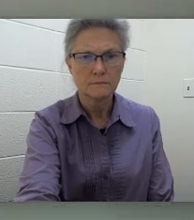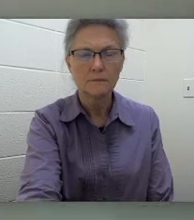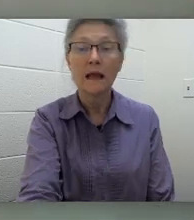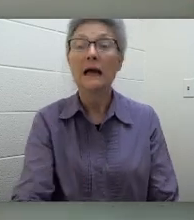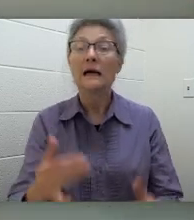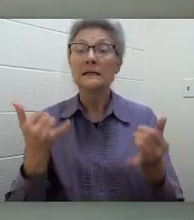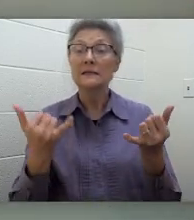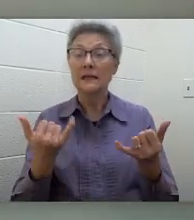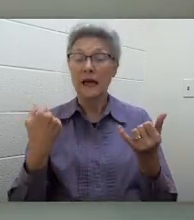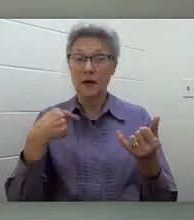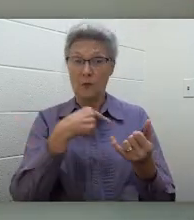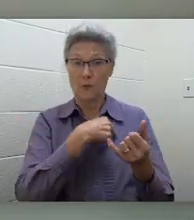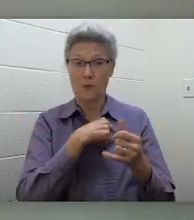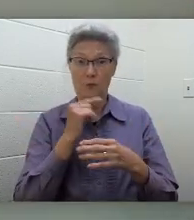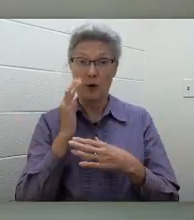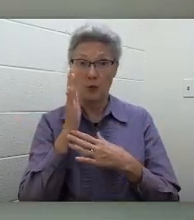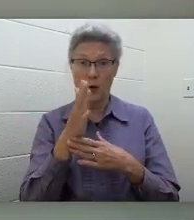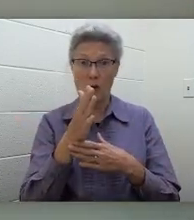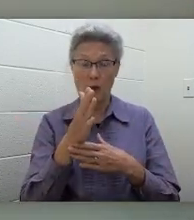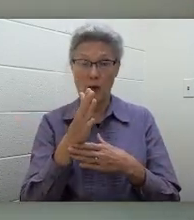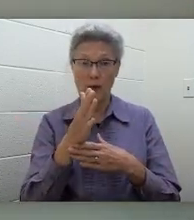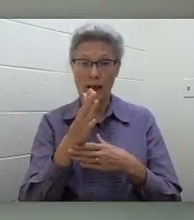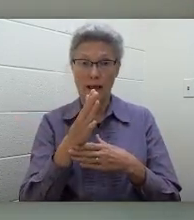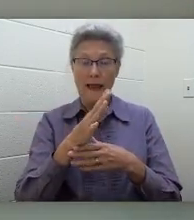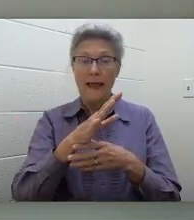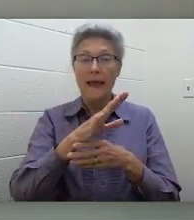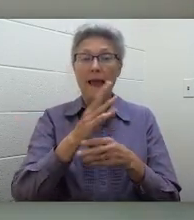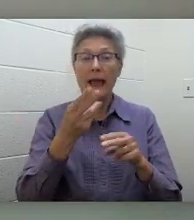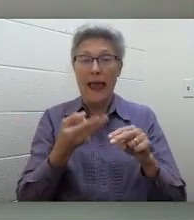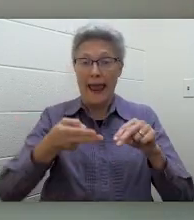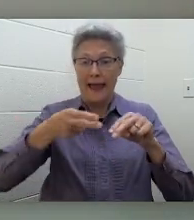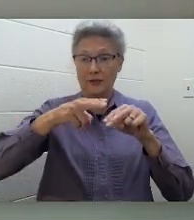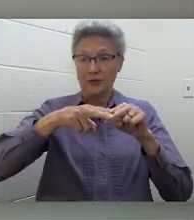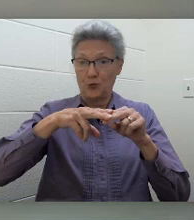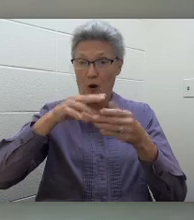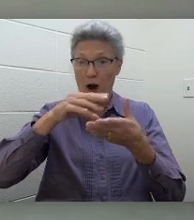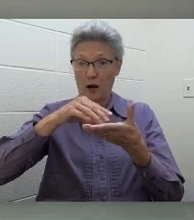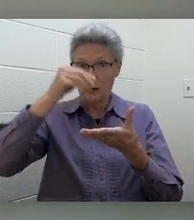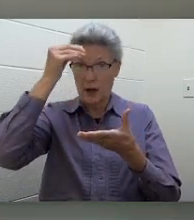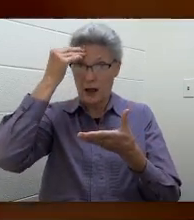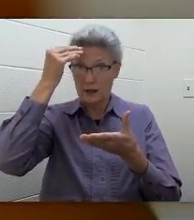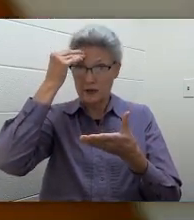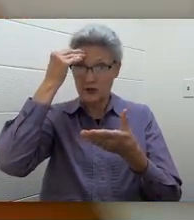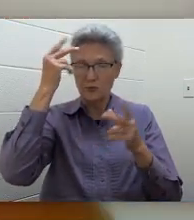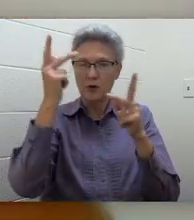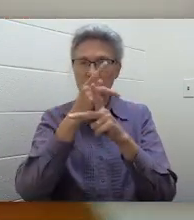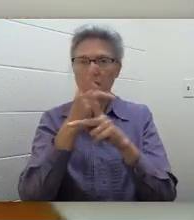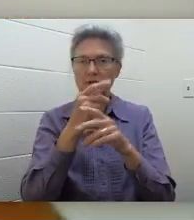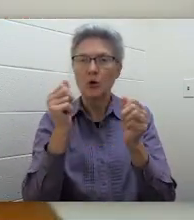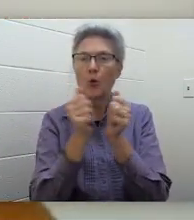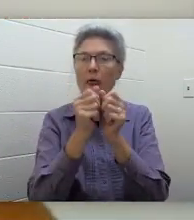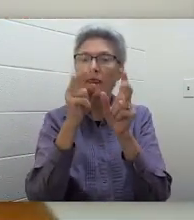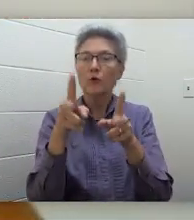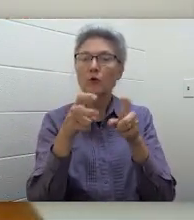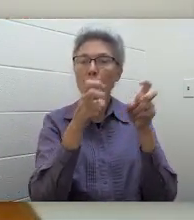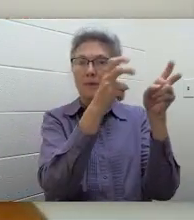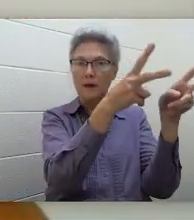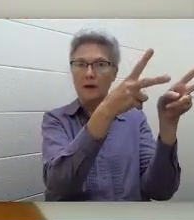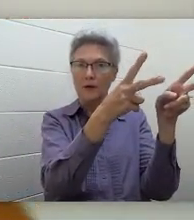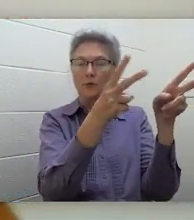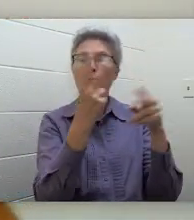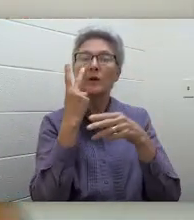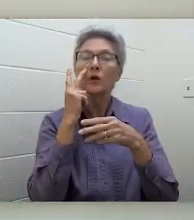Today we are going to build on our knowledge of multiplication with grouping. So we're going to take a look at the